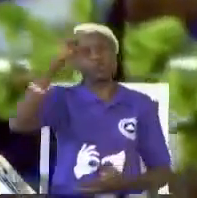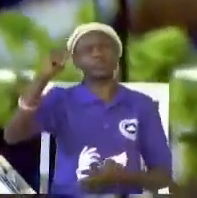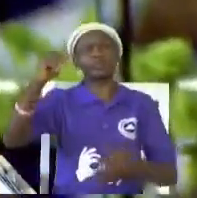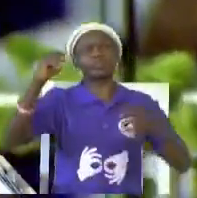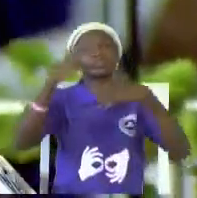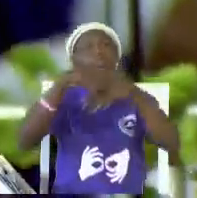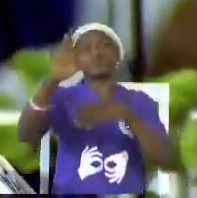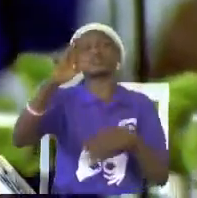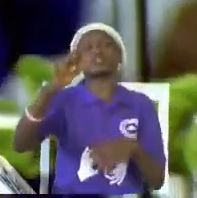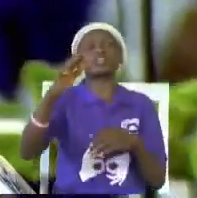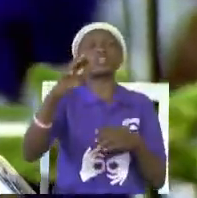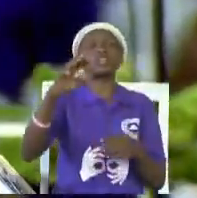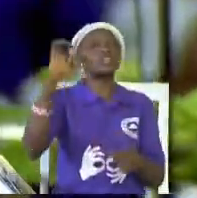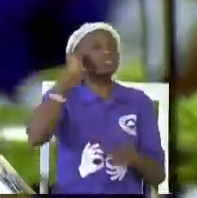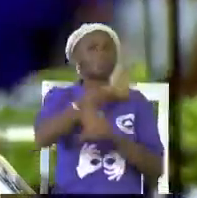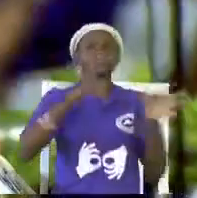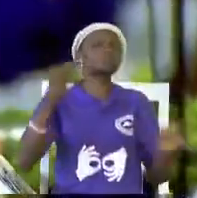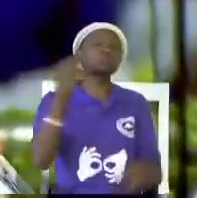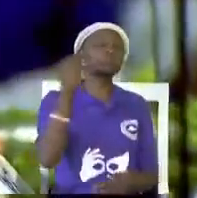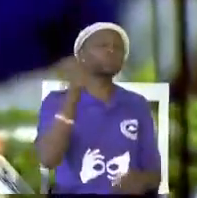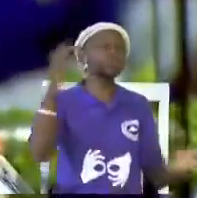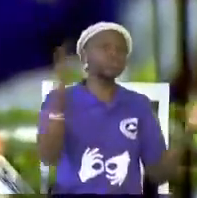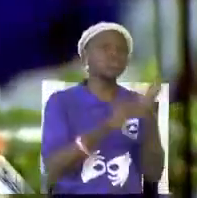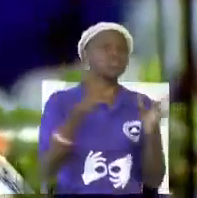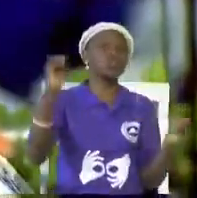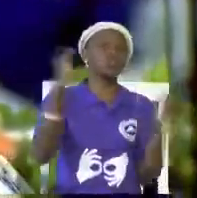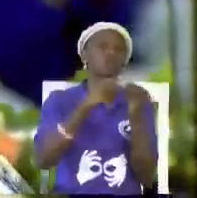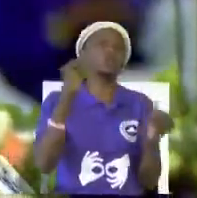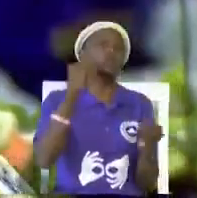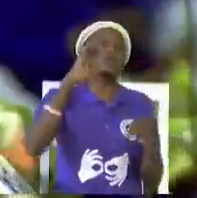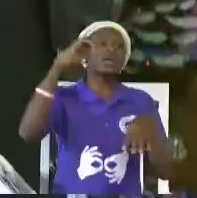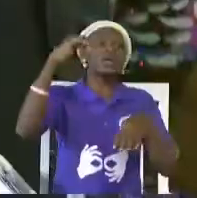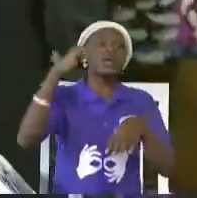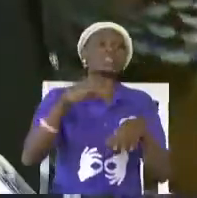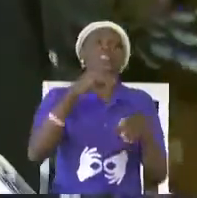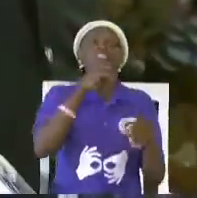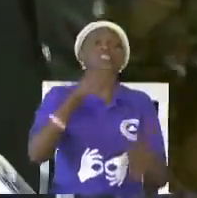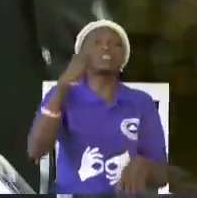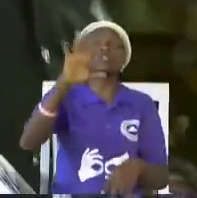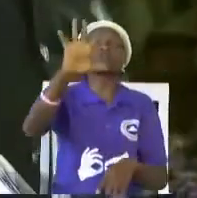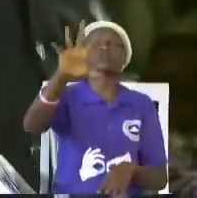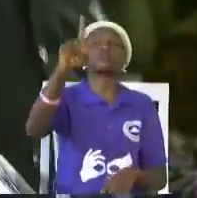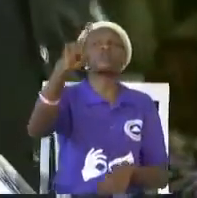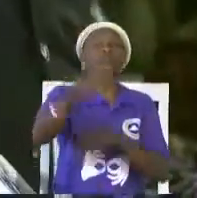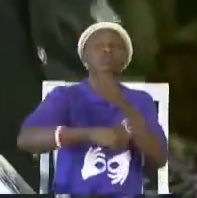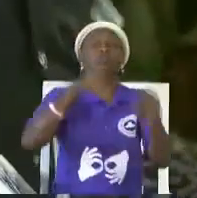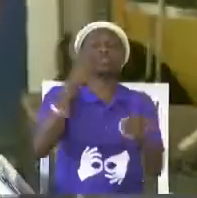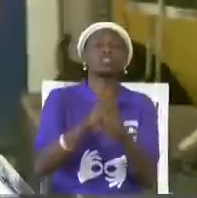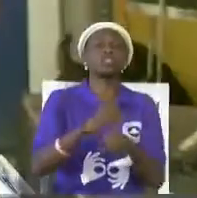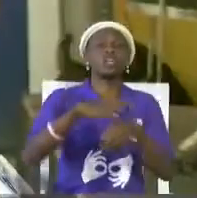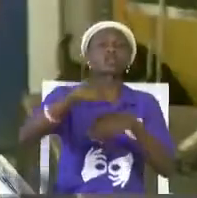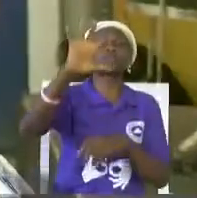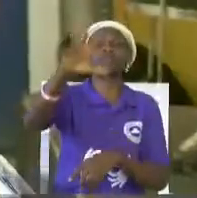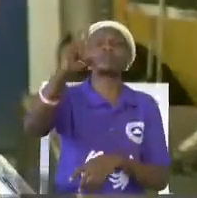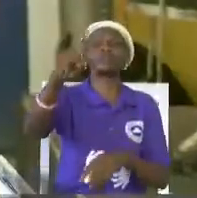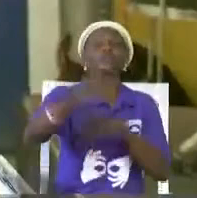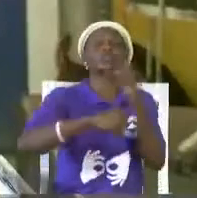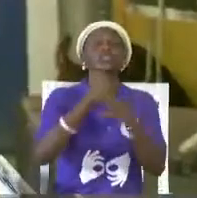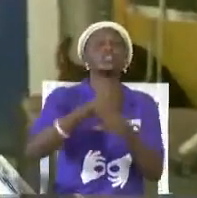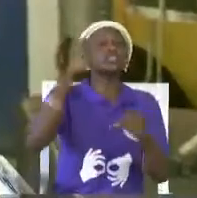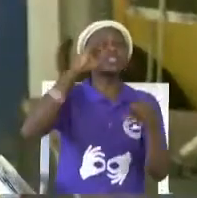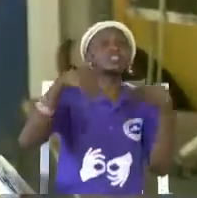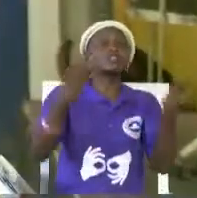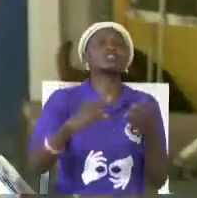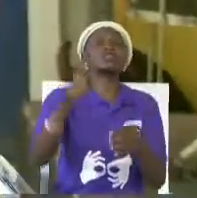after menopause at the ripe age of 51. After hot flush, he gave me Israel,